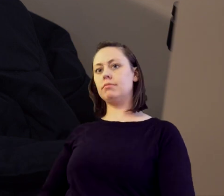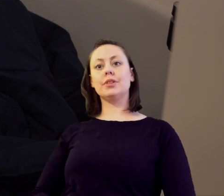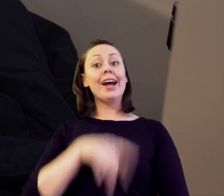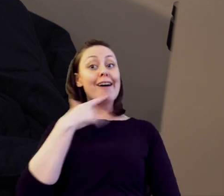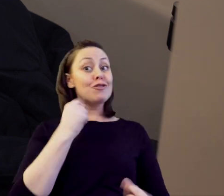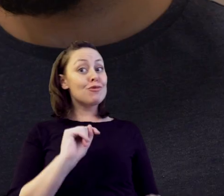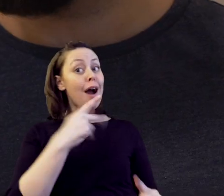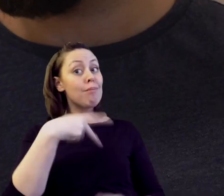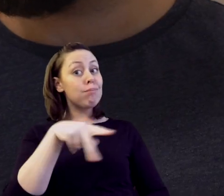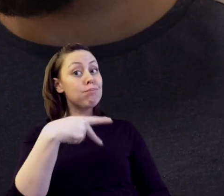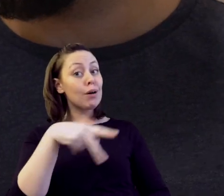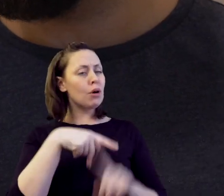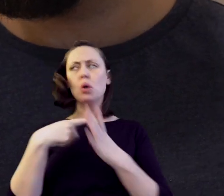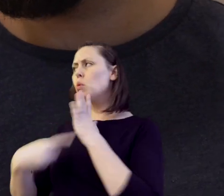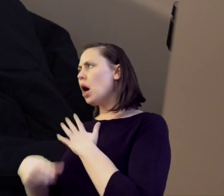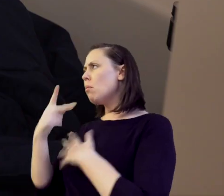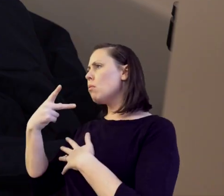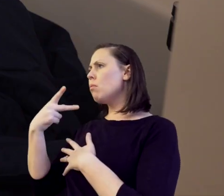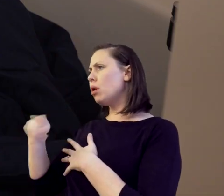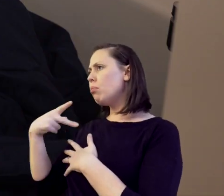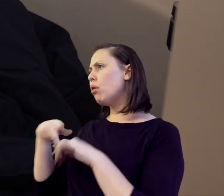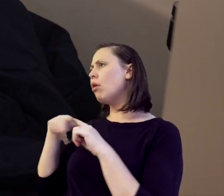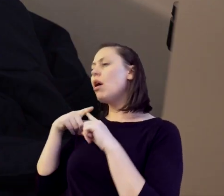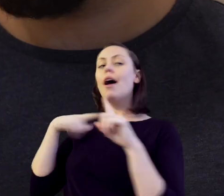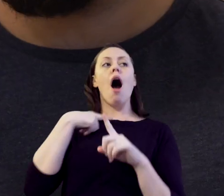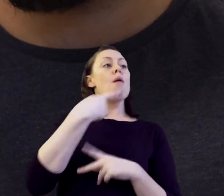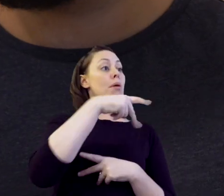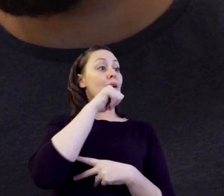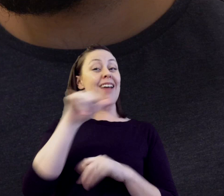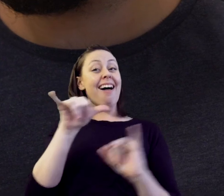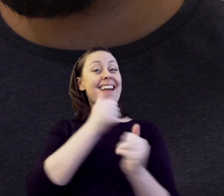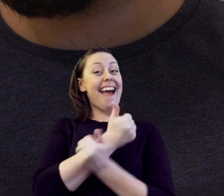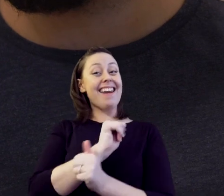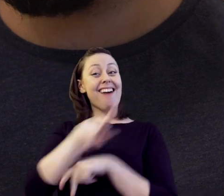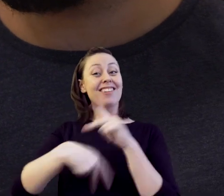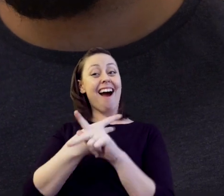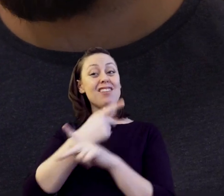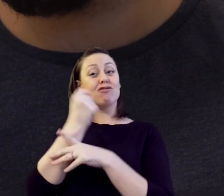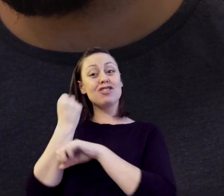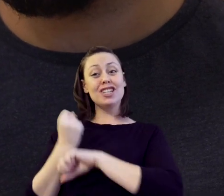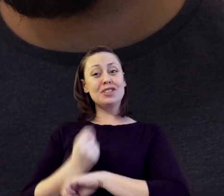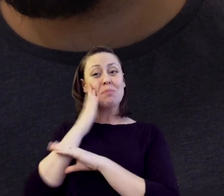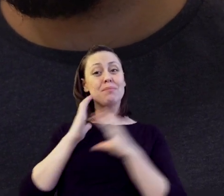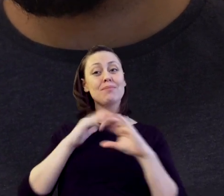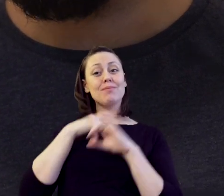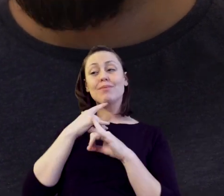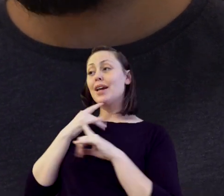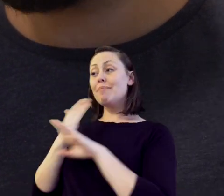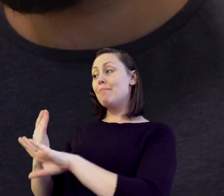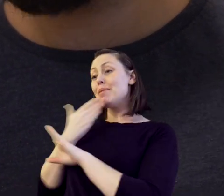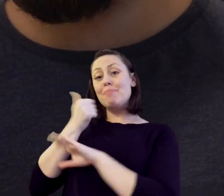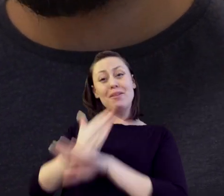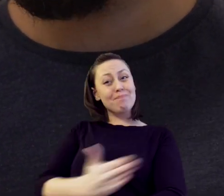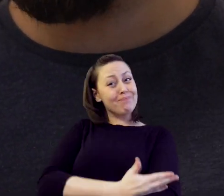Pressure points. Have you tried purple? What's a purple? Well, purple's unlike any traditional mattress.